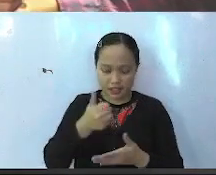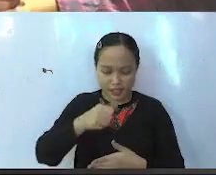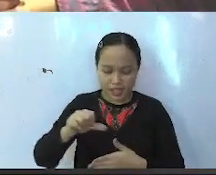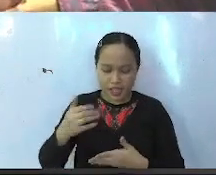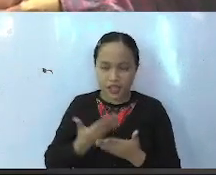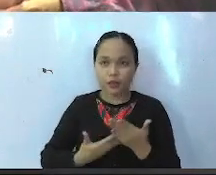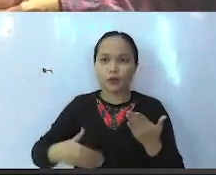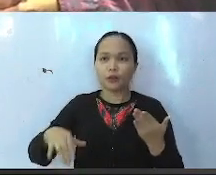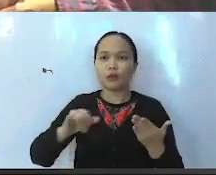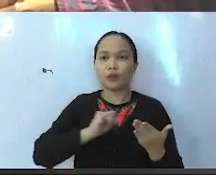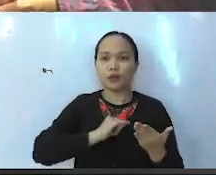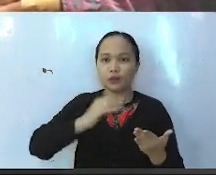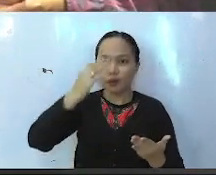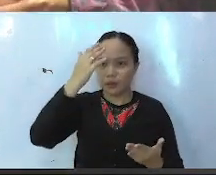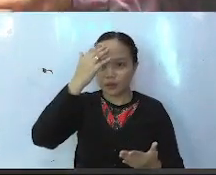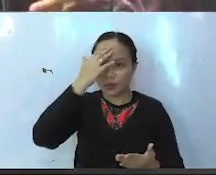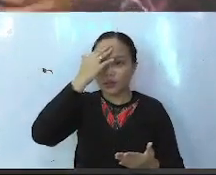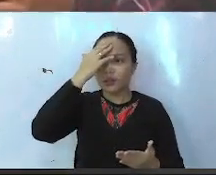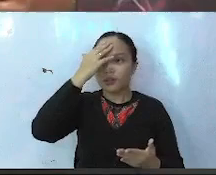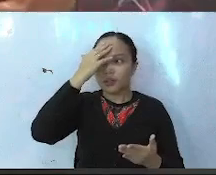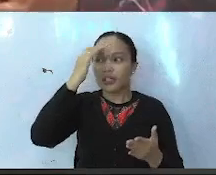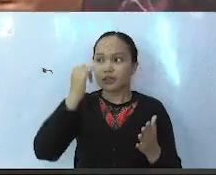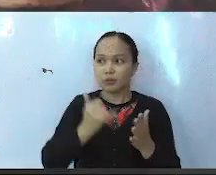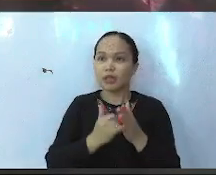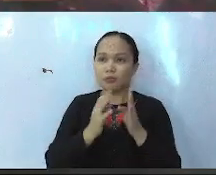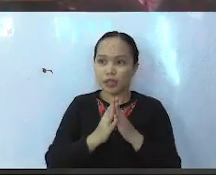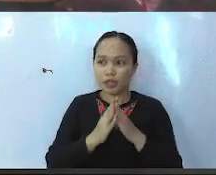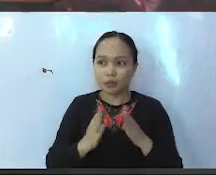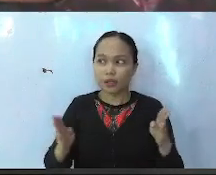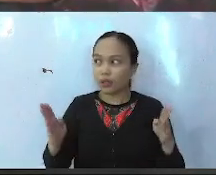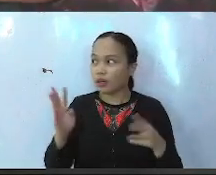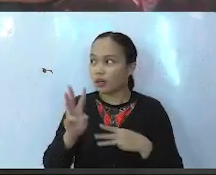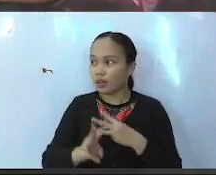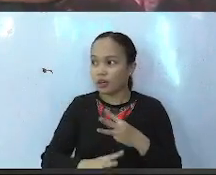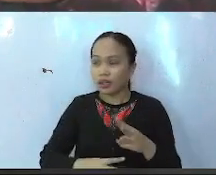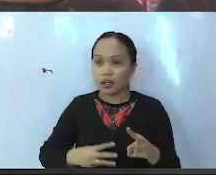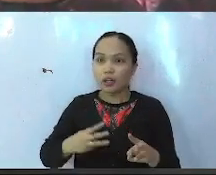anything I know. It's a big, big